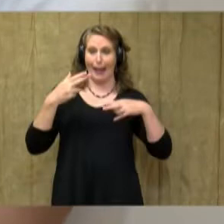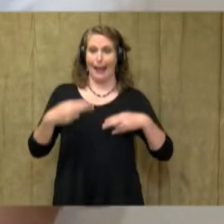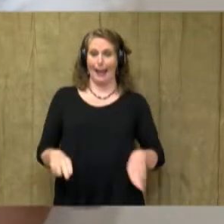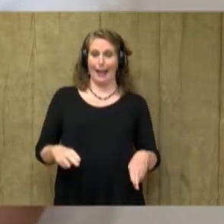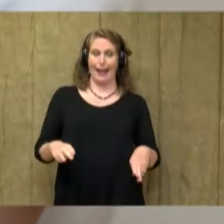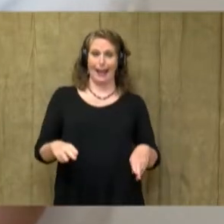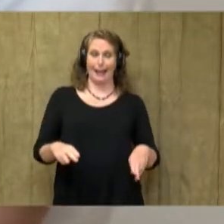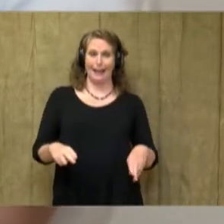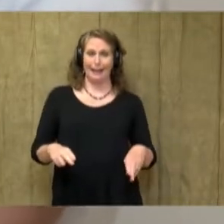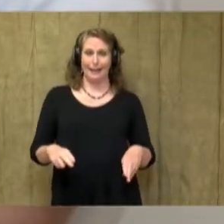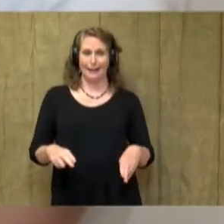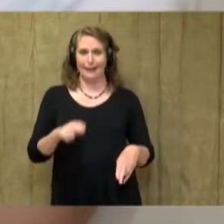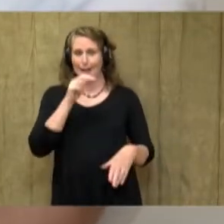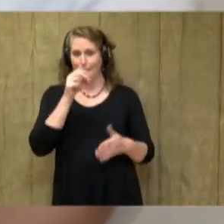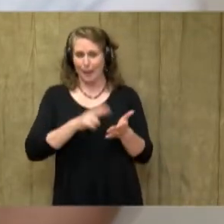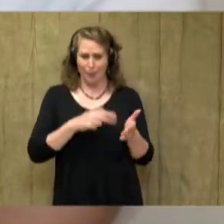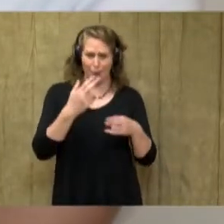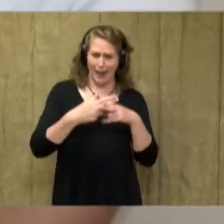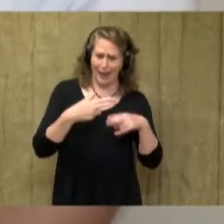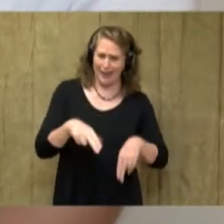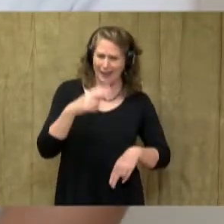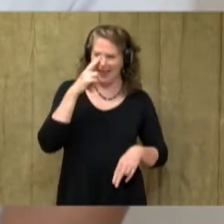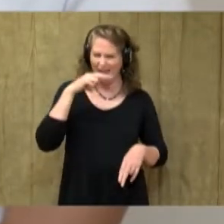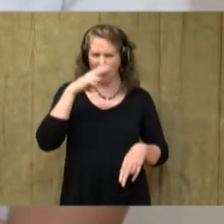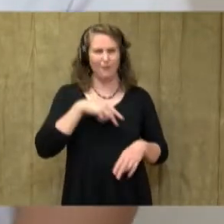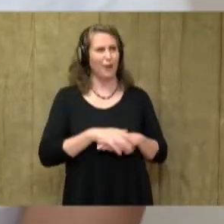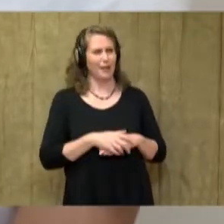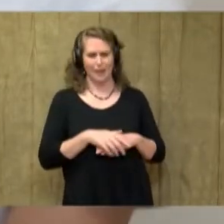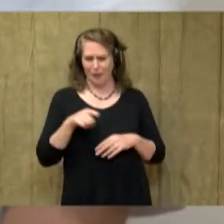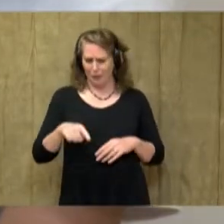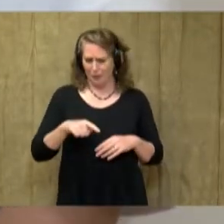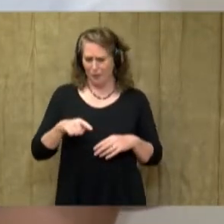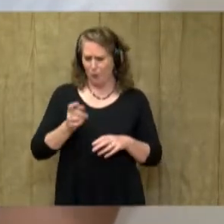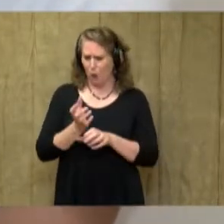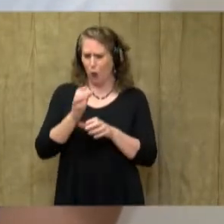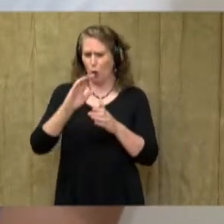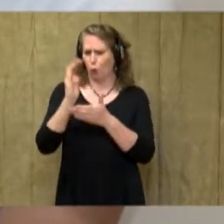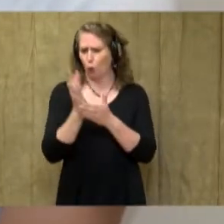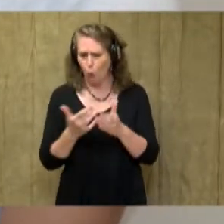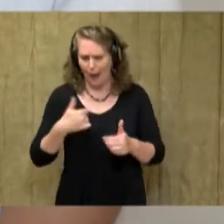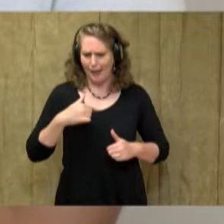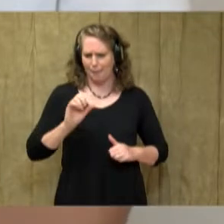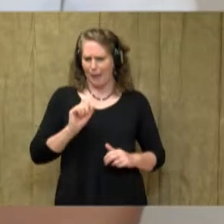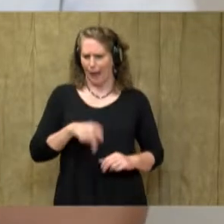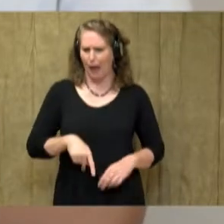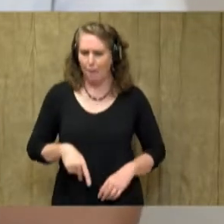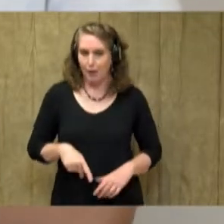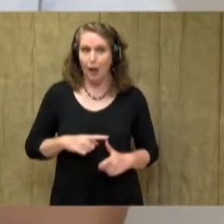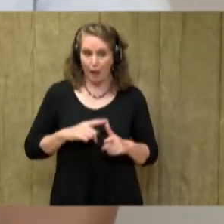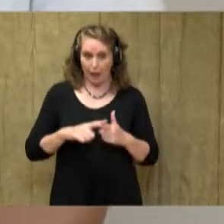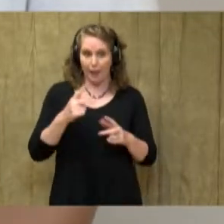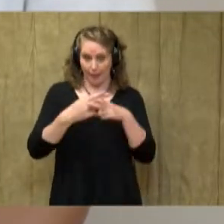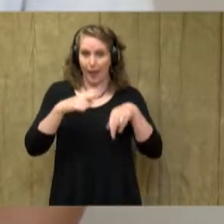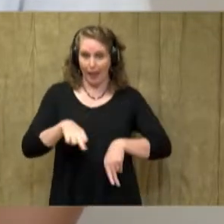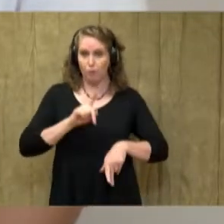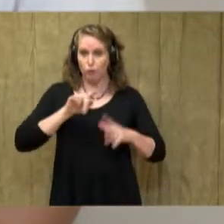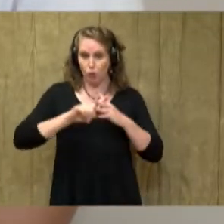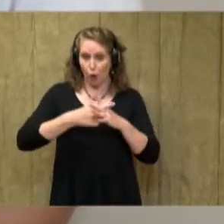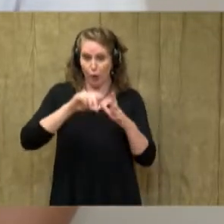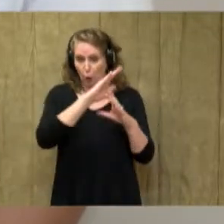egg. Peanut butter and egg? That's funny. You're cracking me up, Egg laughed. And then he really did